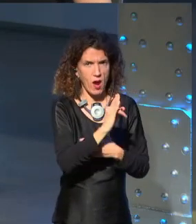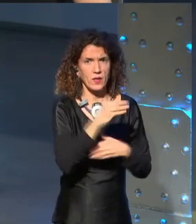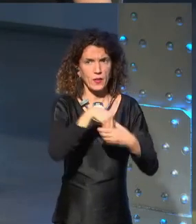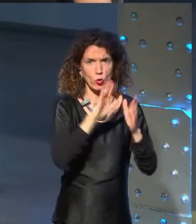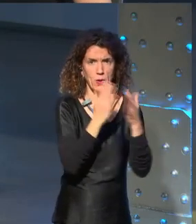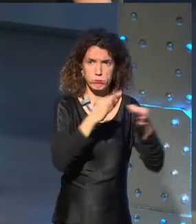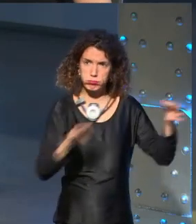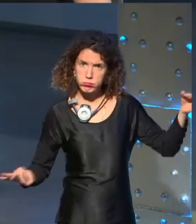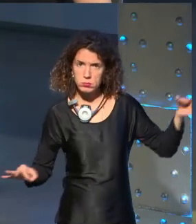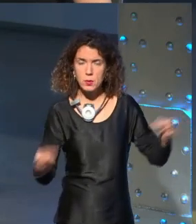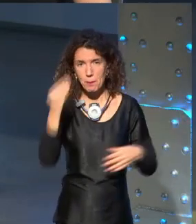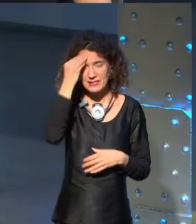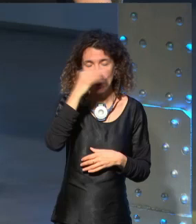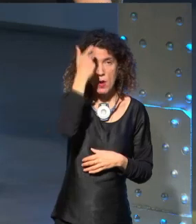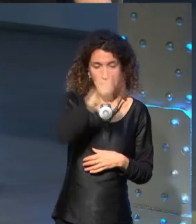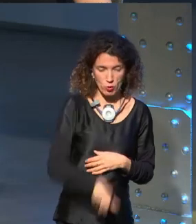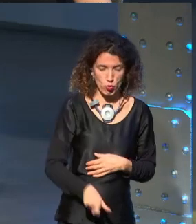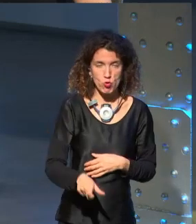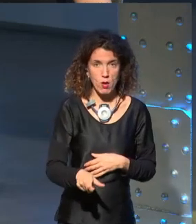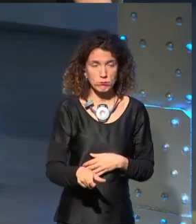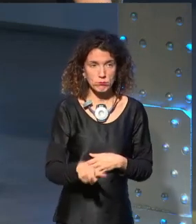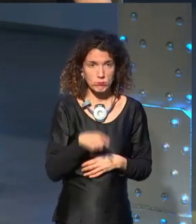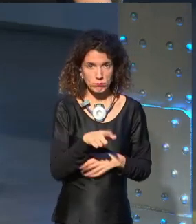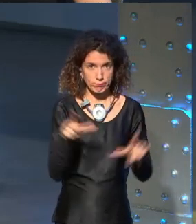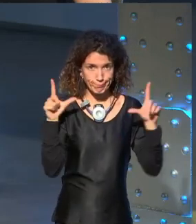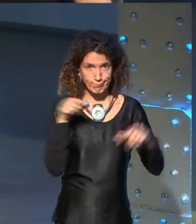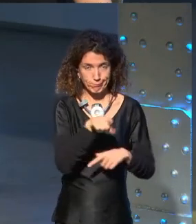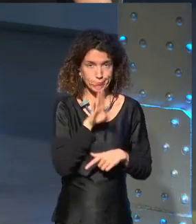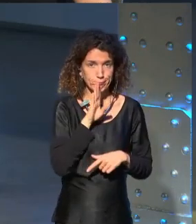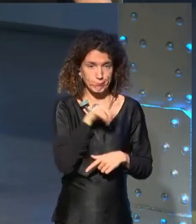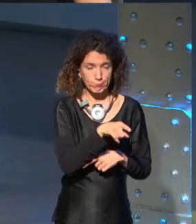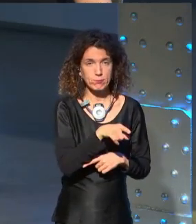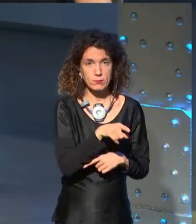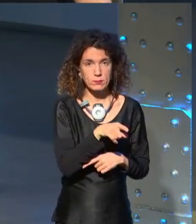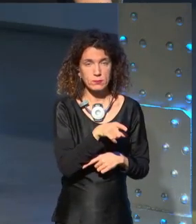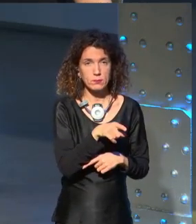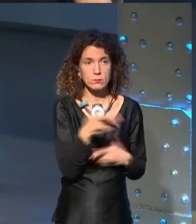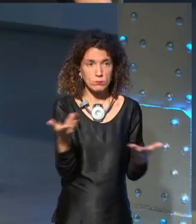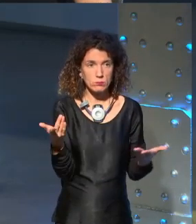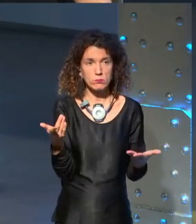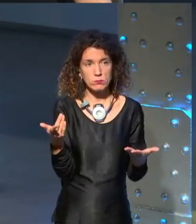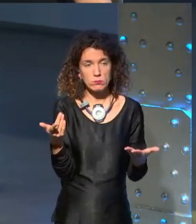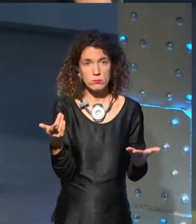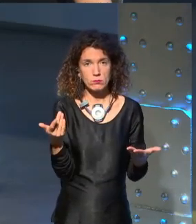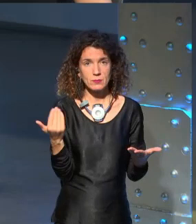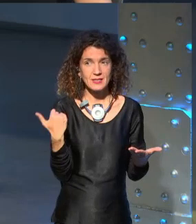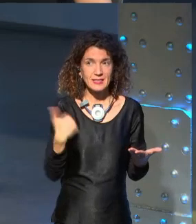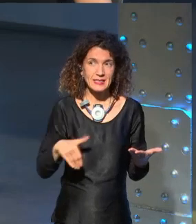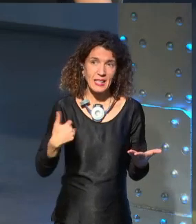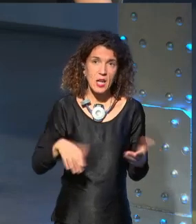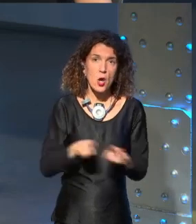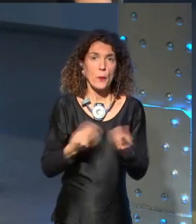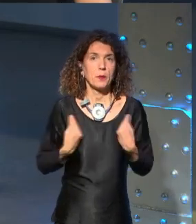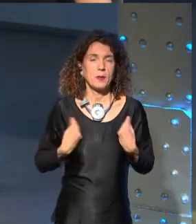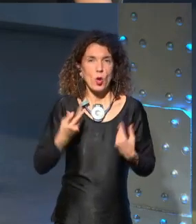would think that a guy like this, having gone through the sometimes awful experiences that he goes through, that he